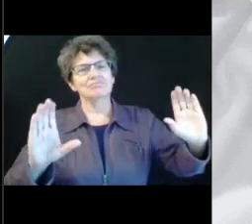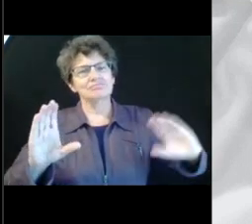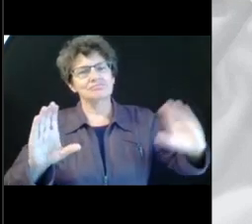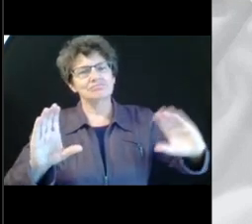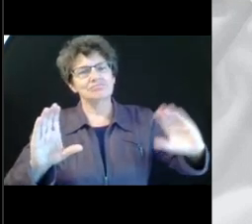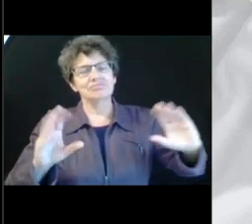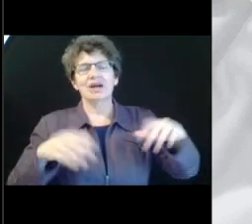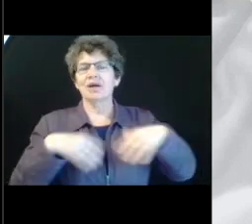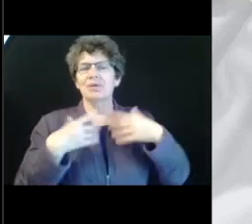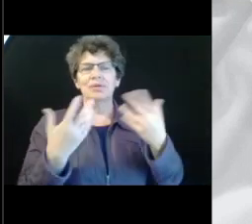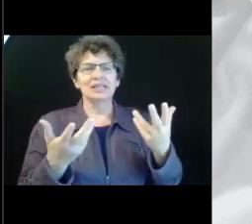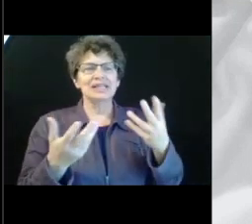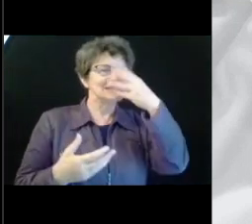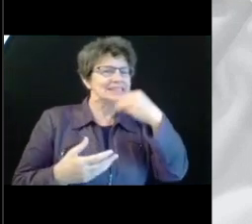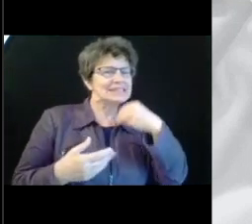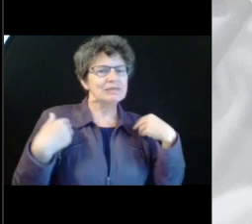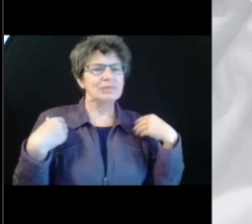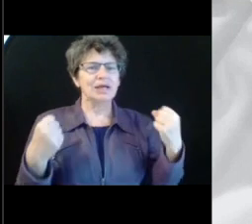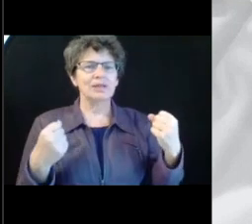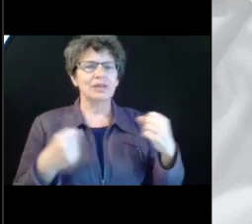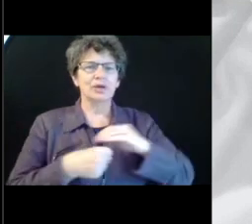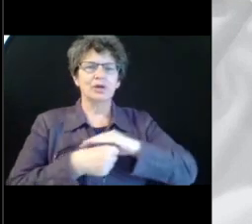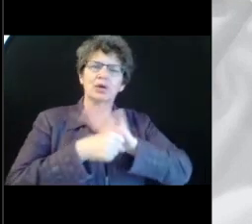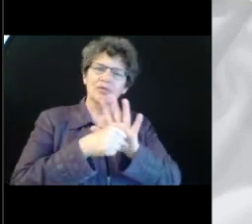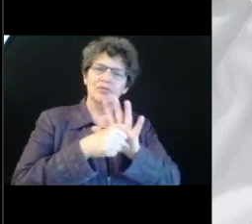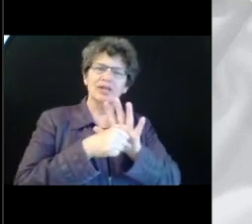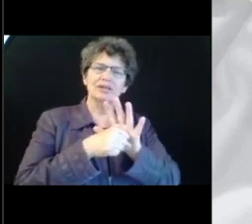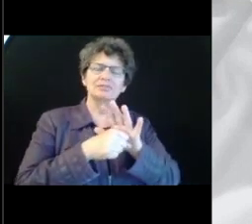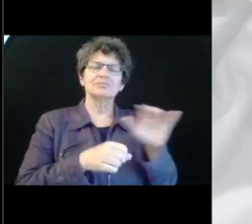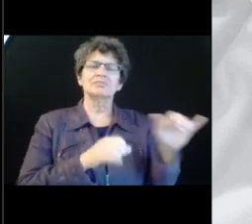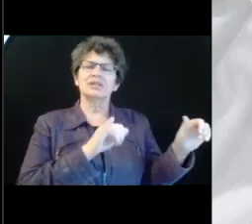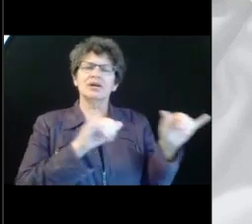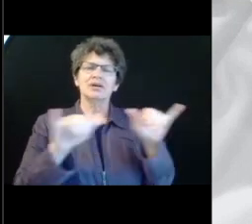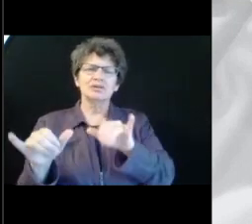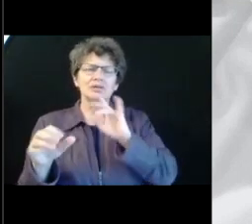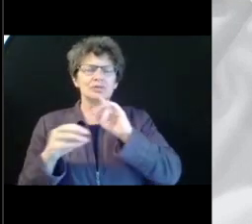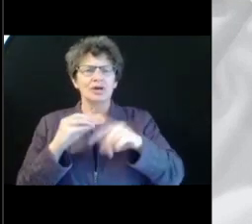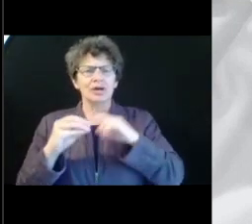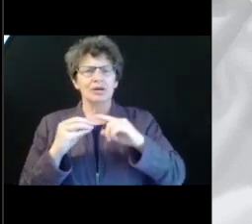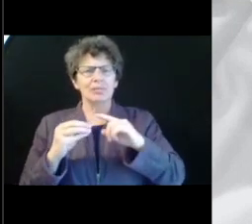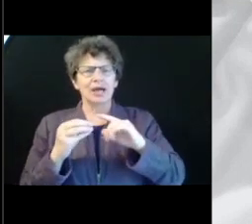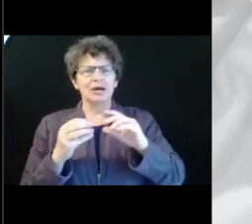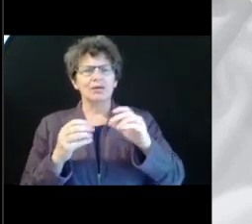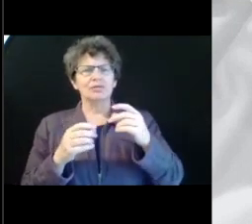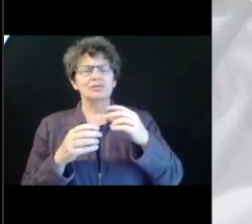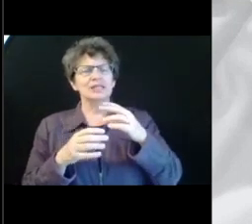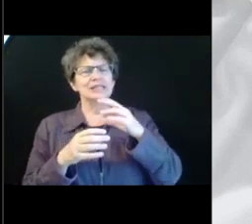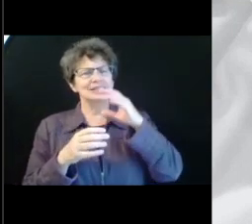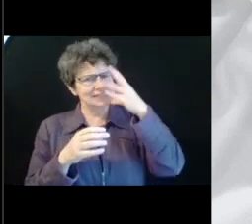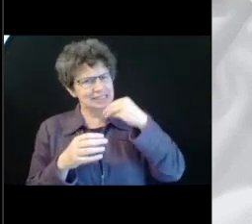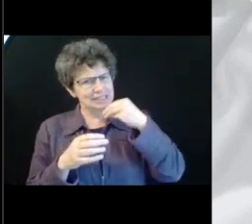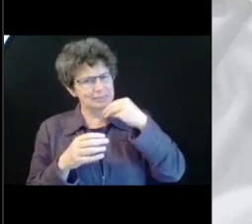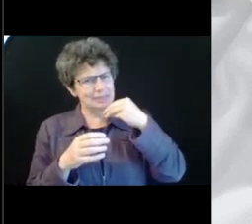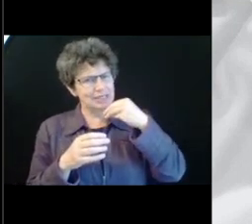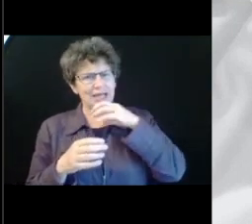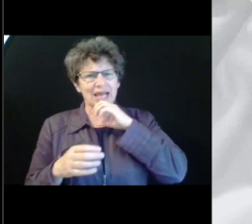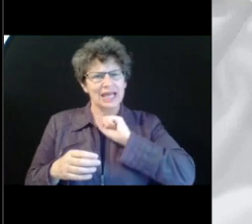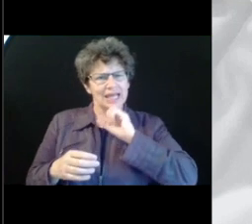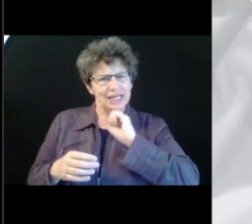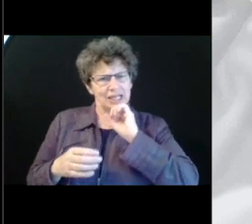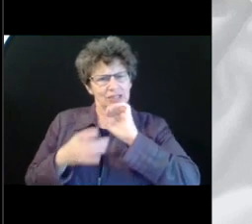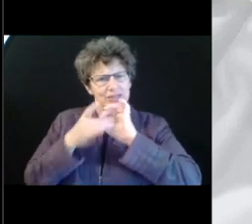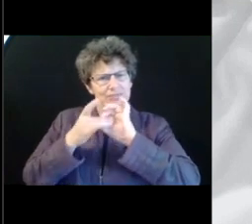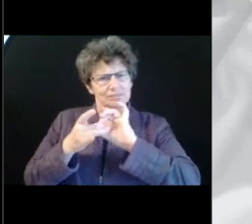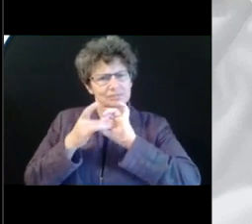and COVID-19, and also to talk about sleep and aging, and to sort of give